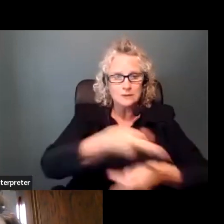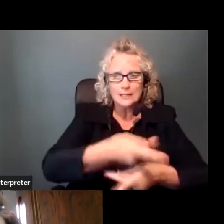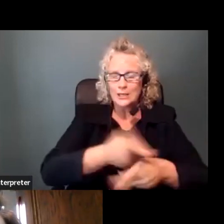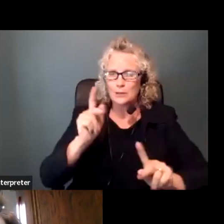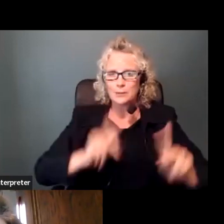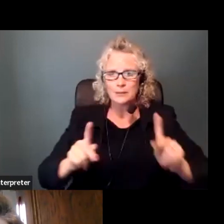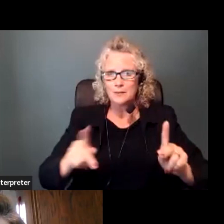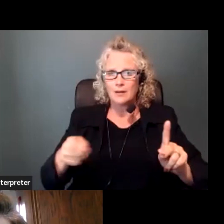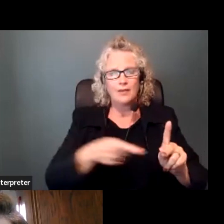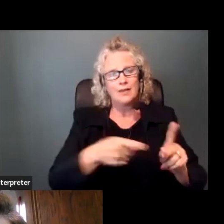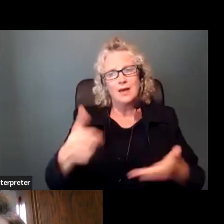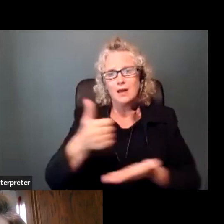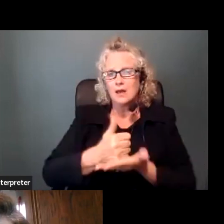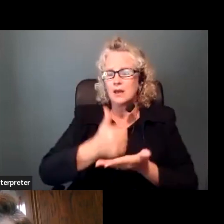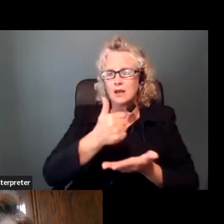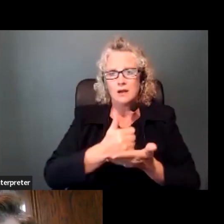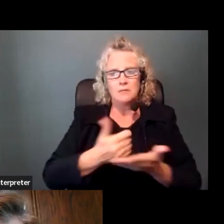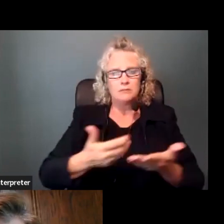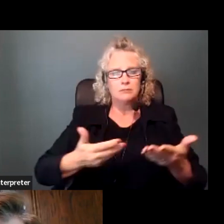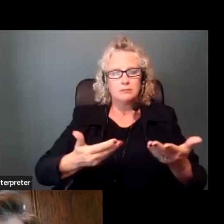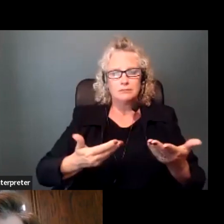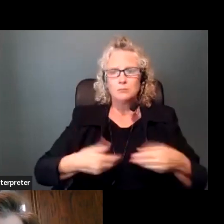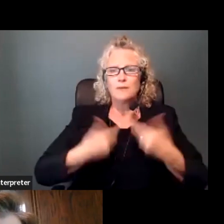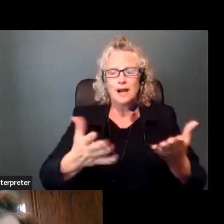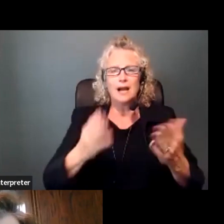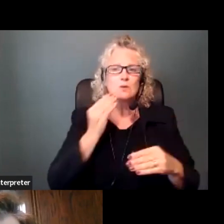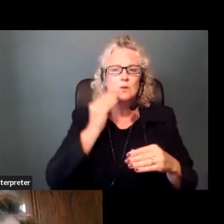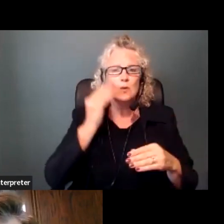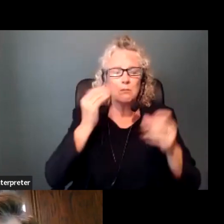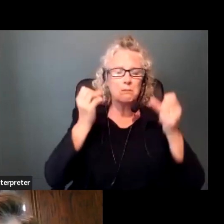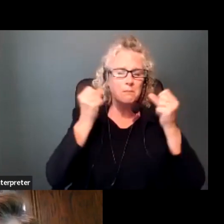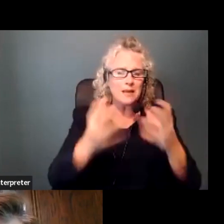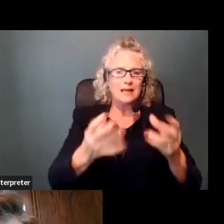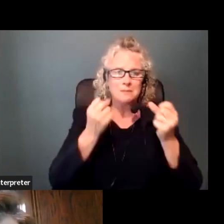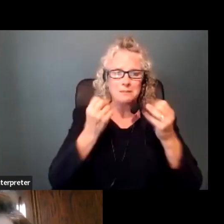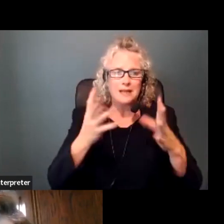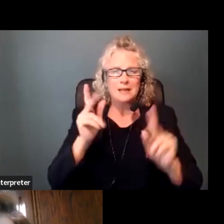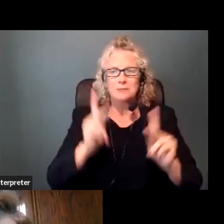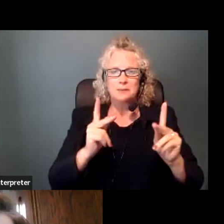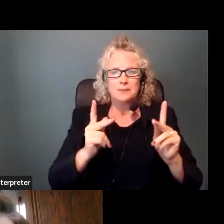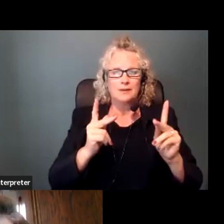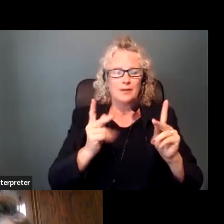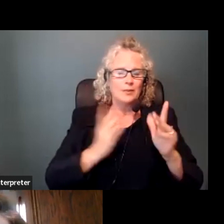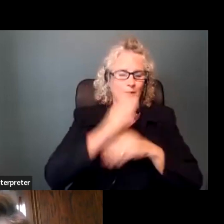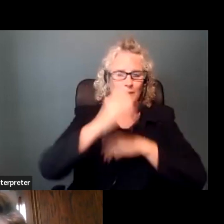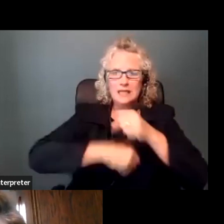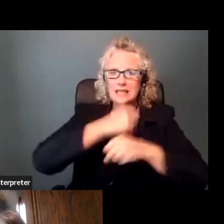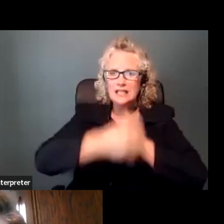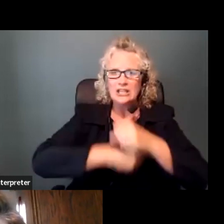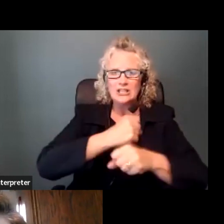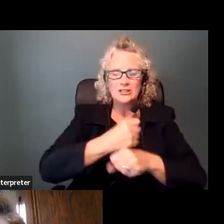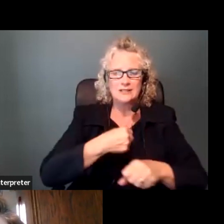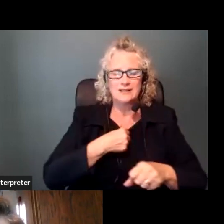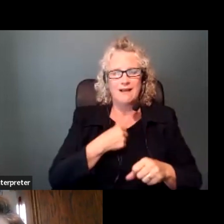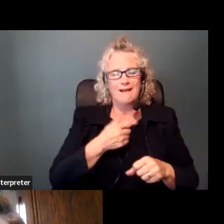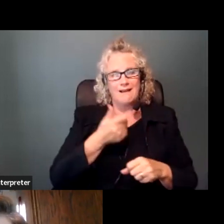housed so many people for so many years. So I was able to witness all these people sharing